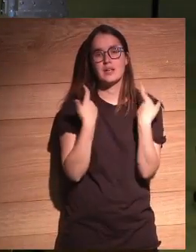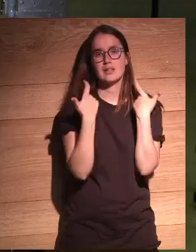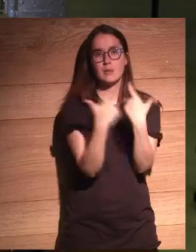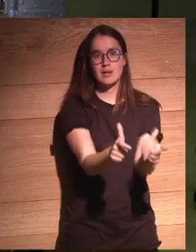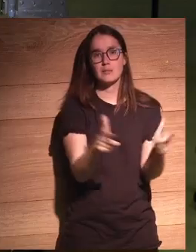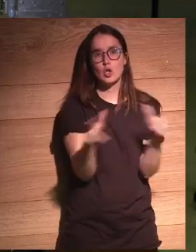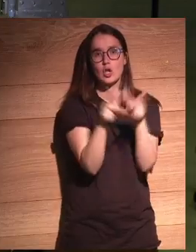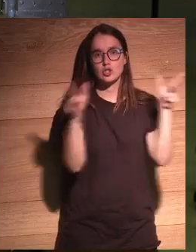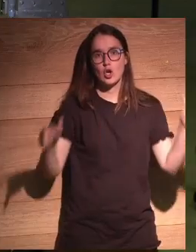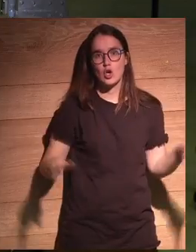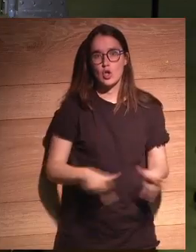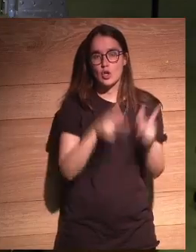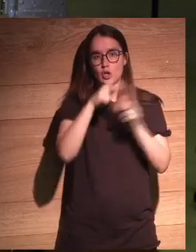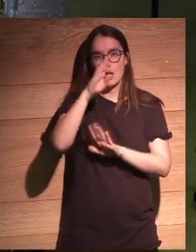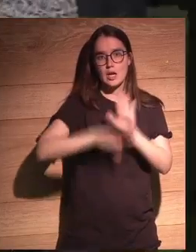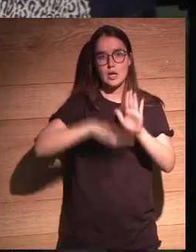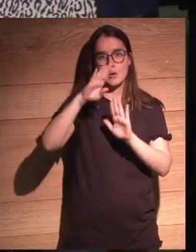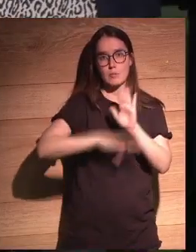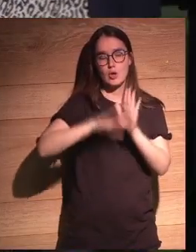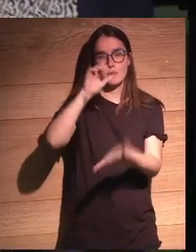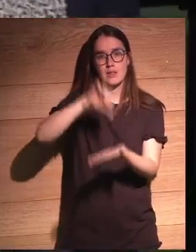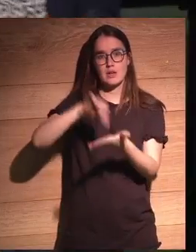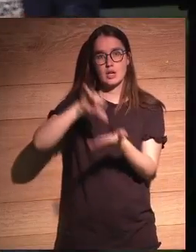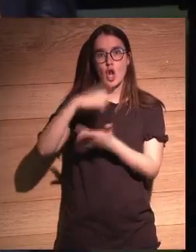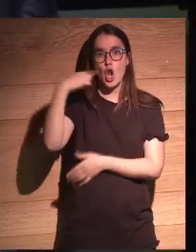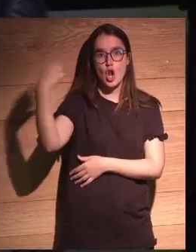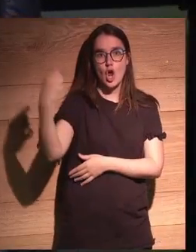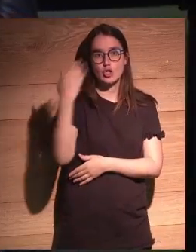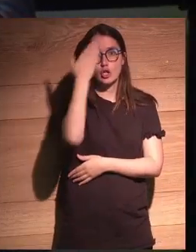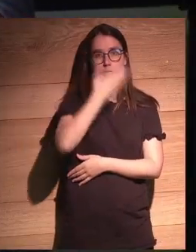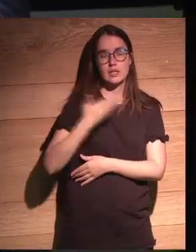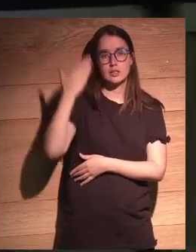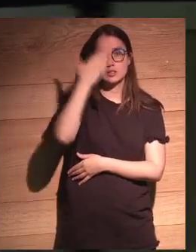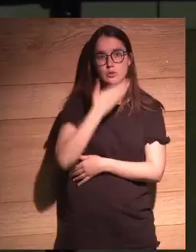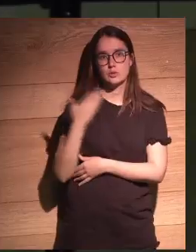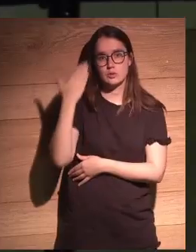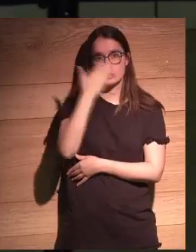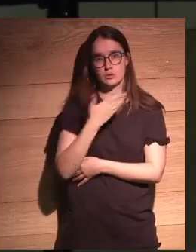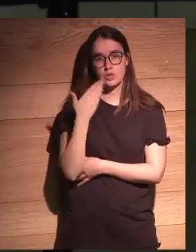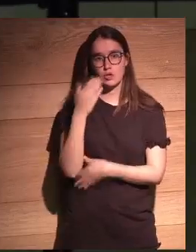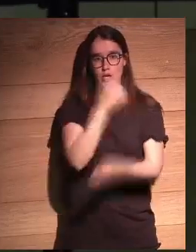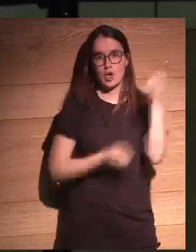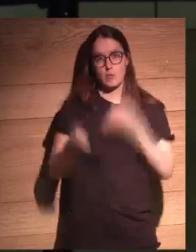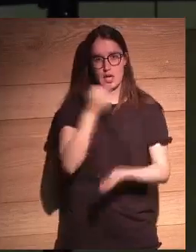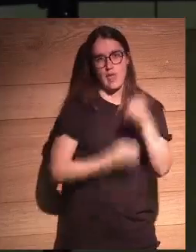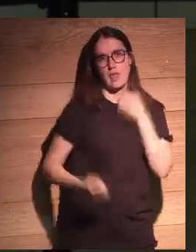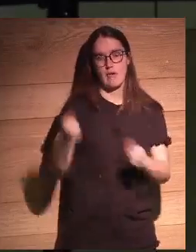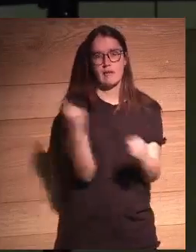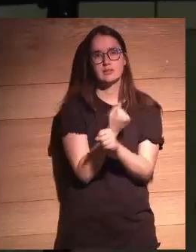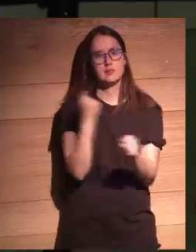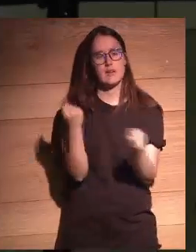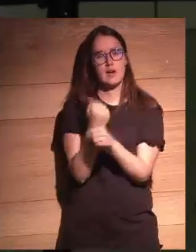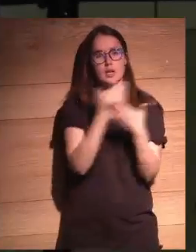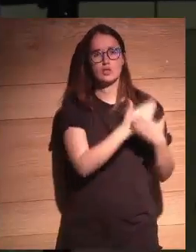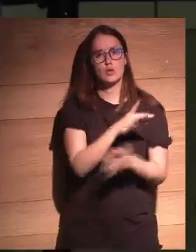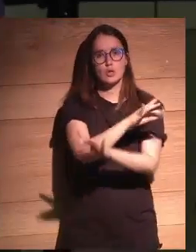associate professor in the sociology department and city programs in the London School of